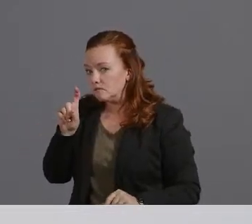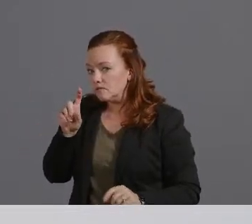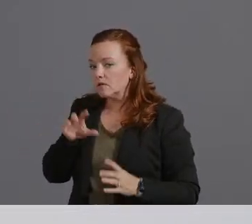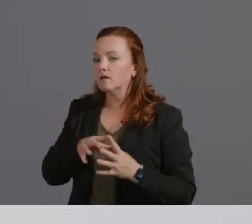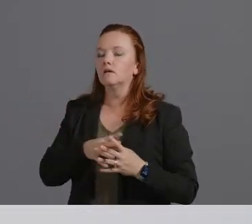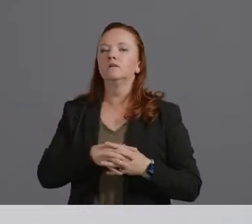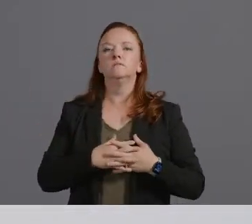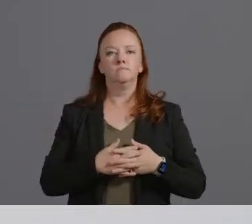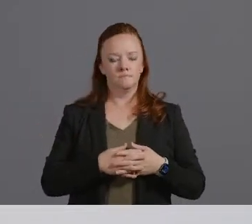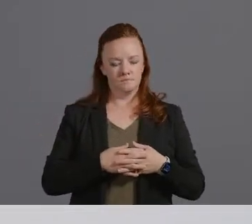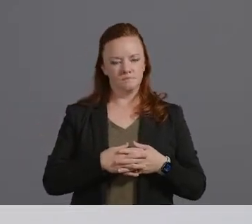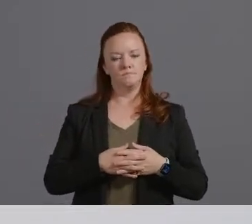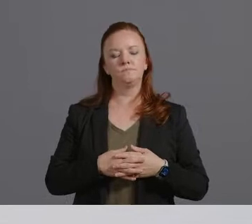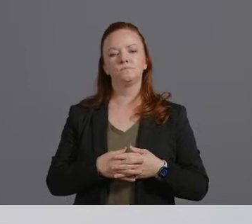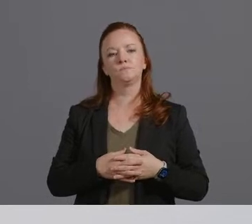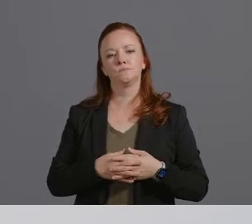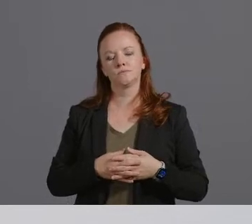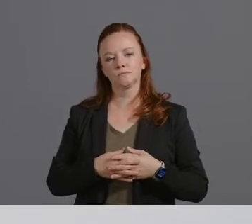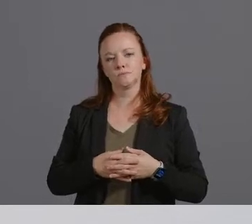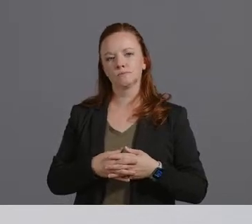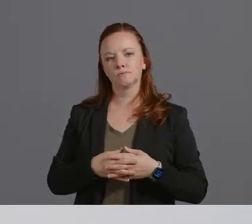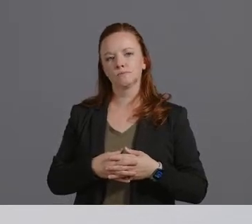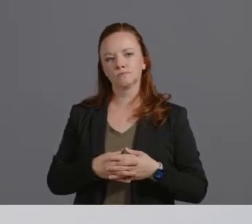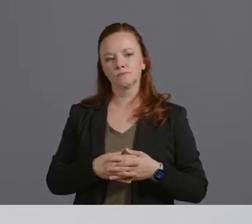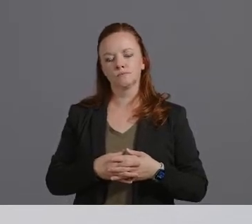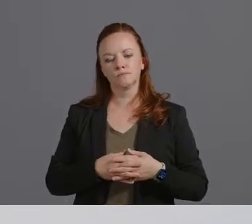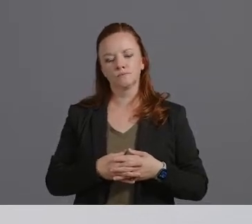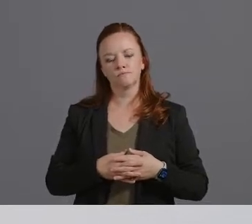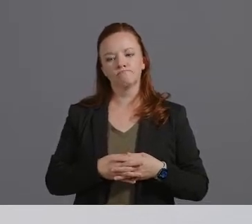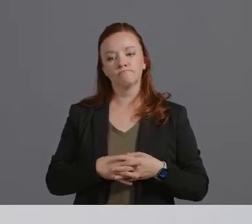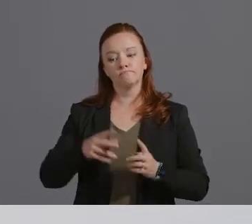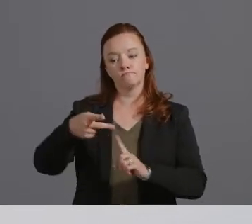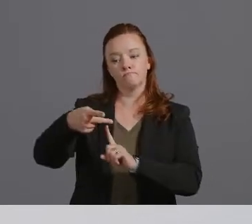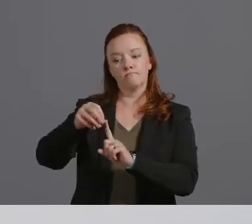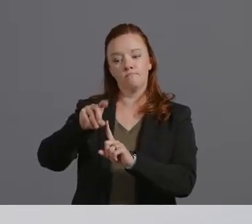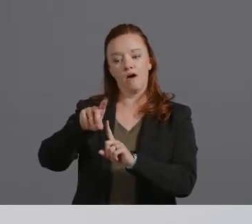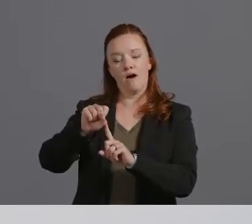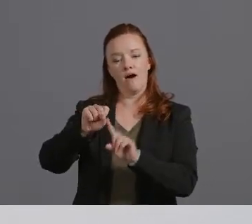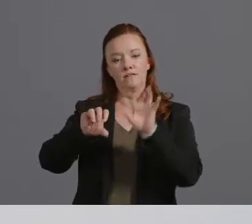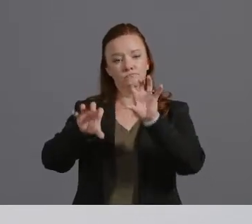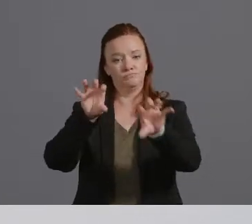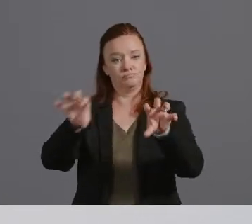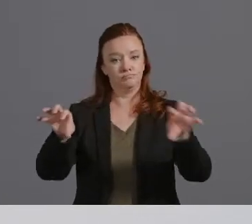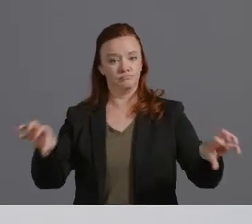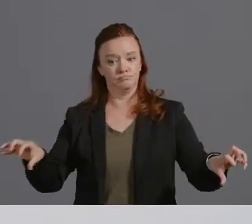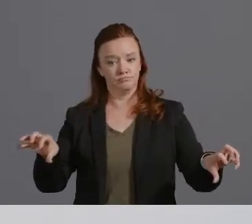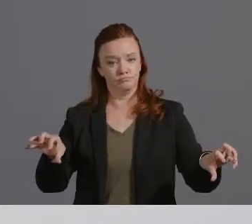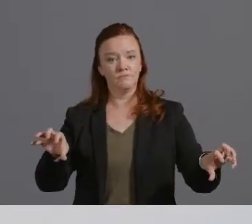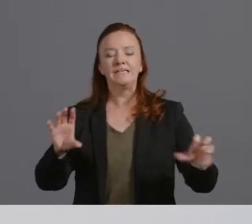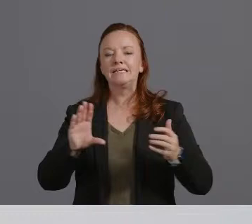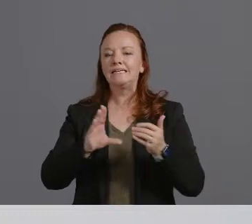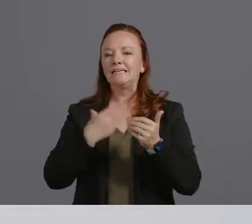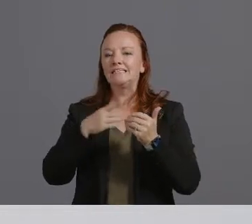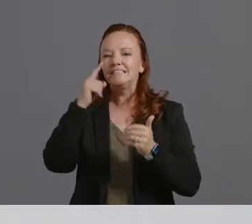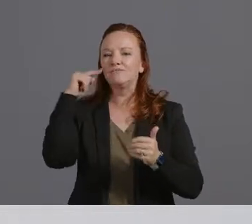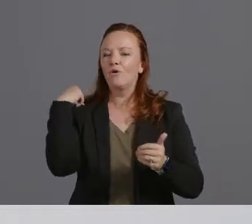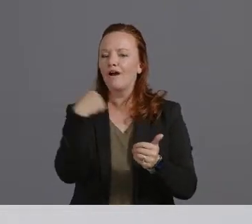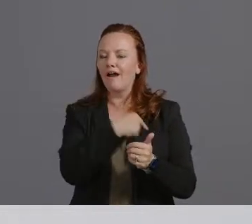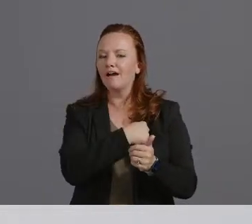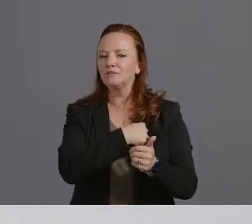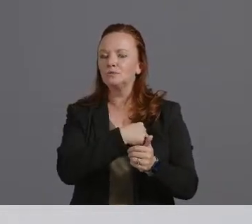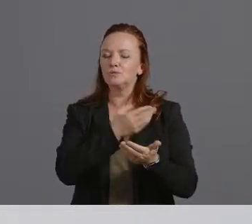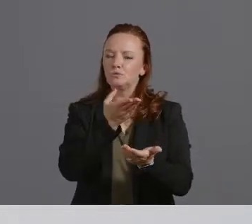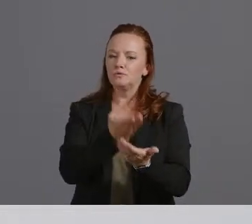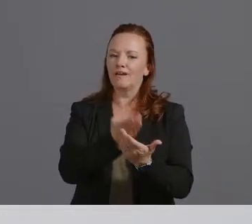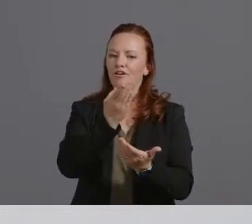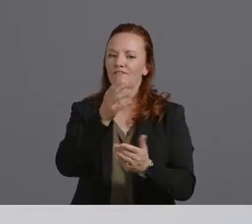do, based on the way the pods are structured, it's very easy up for us to verify age and those types of things.